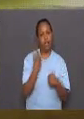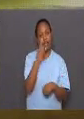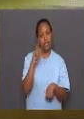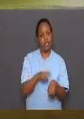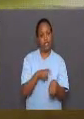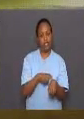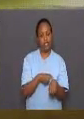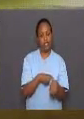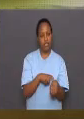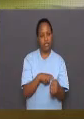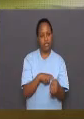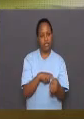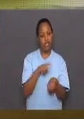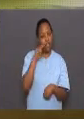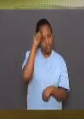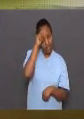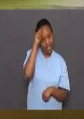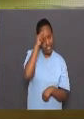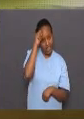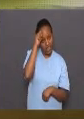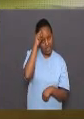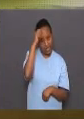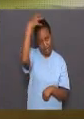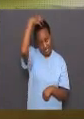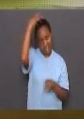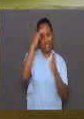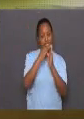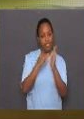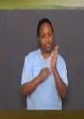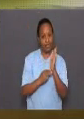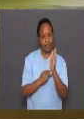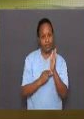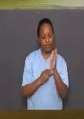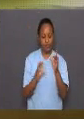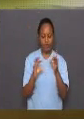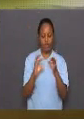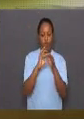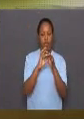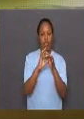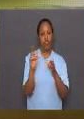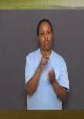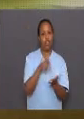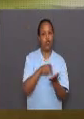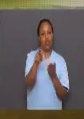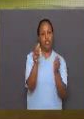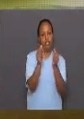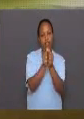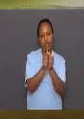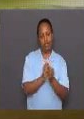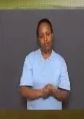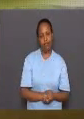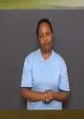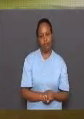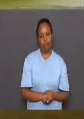Sometimes, traditional systems of government have been combined with democracy,